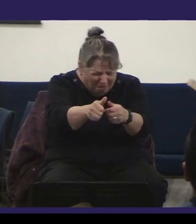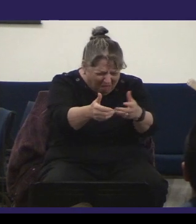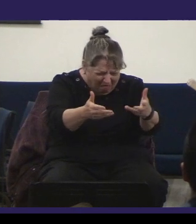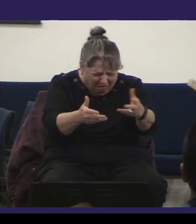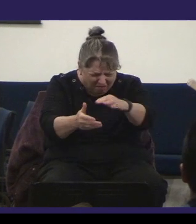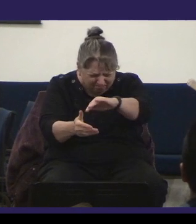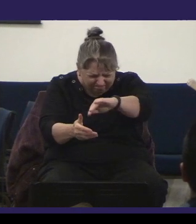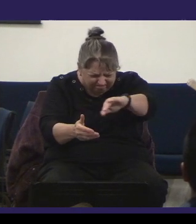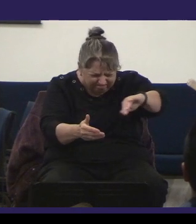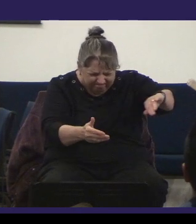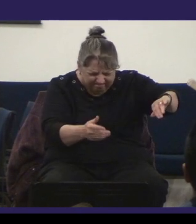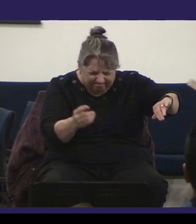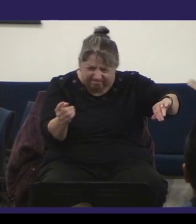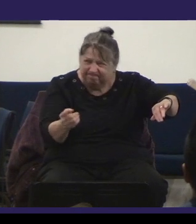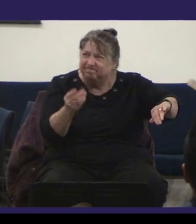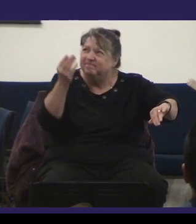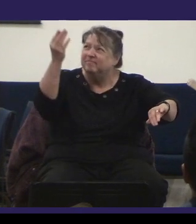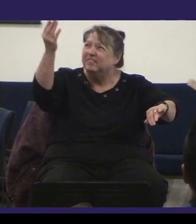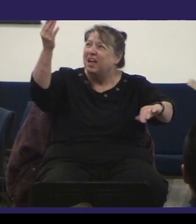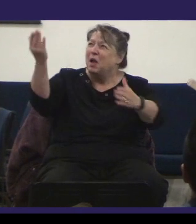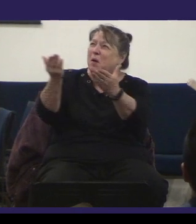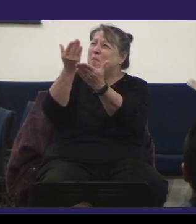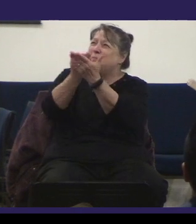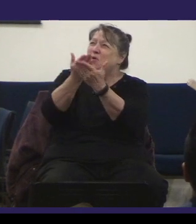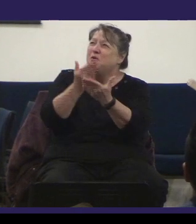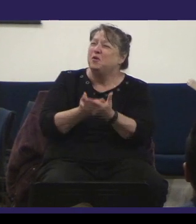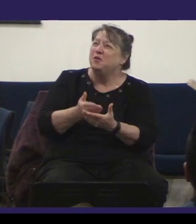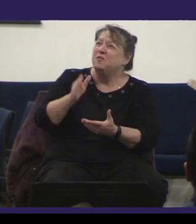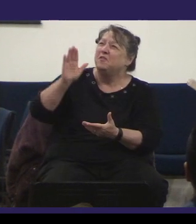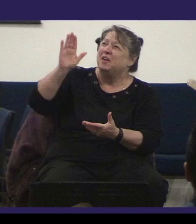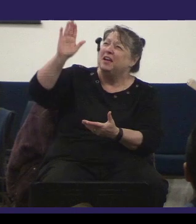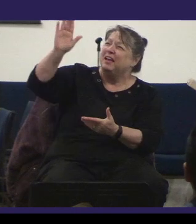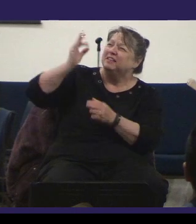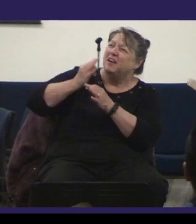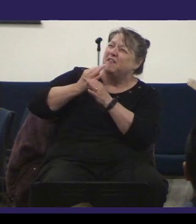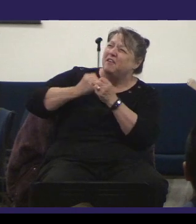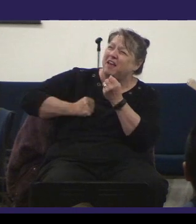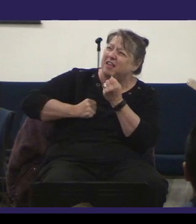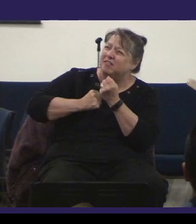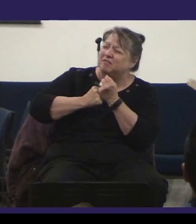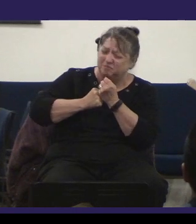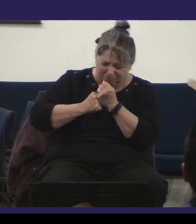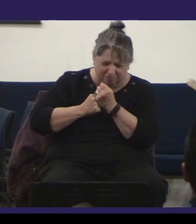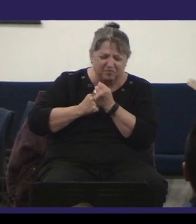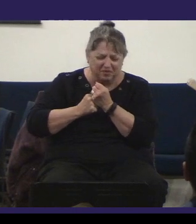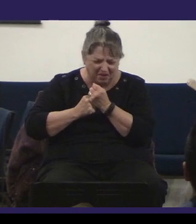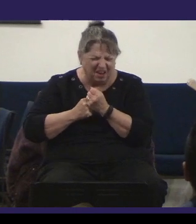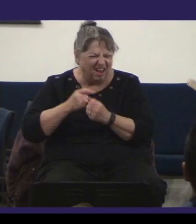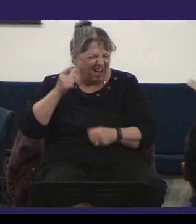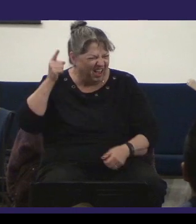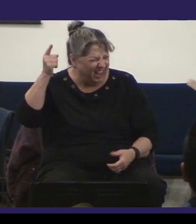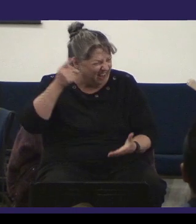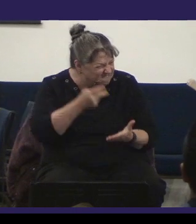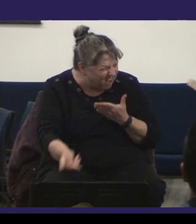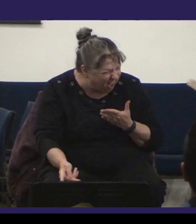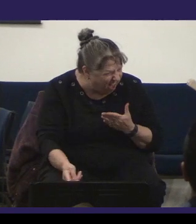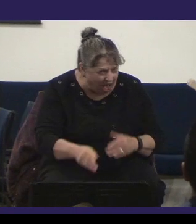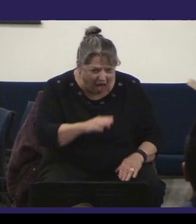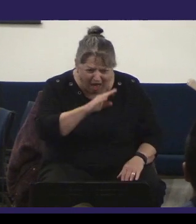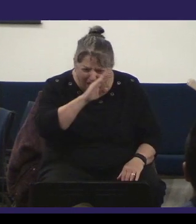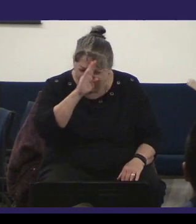tell the story of his faithfulness. Never once did he fail,